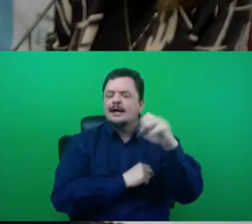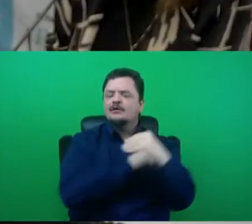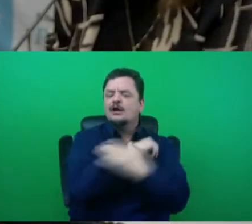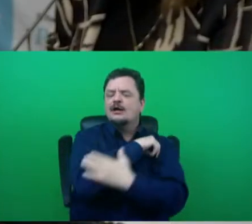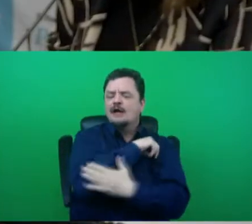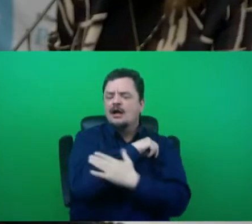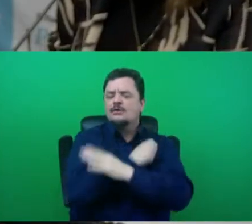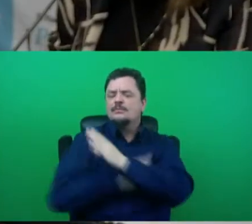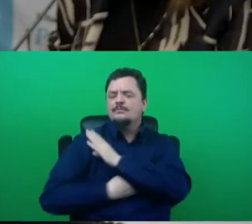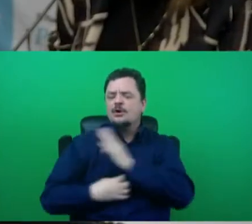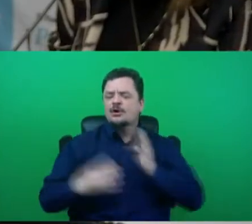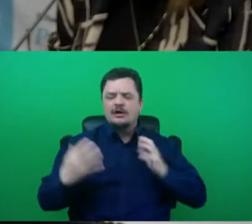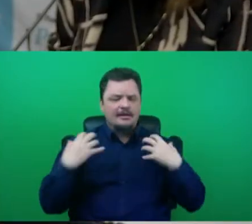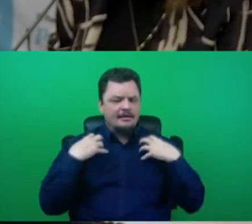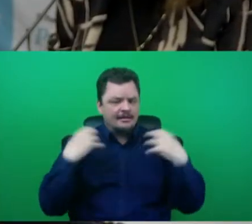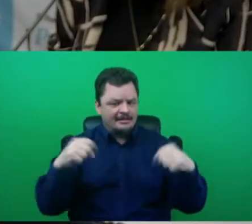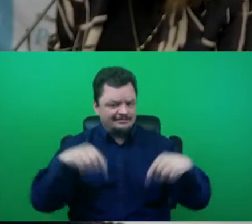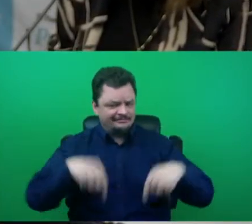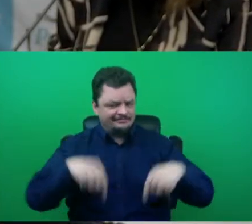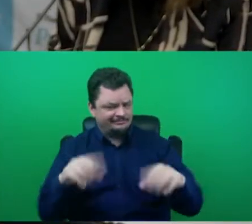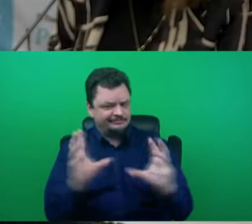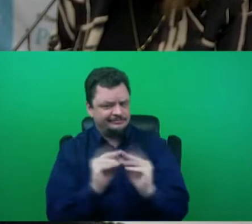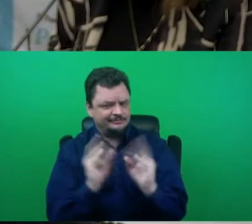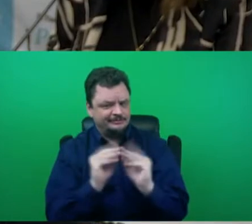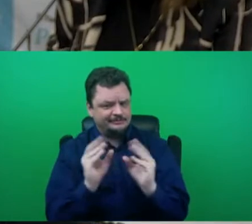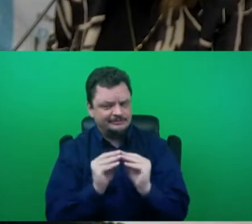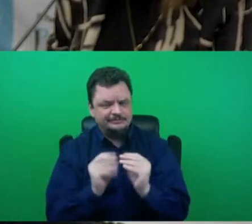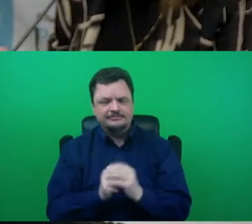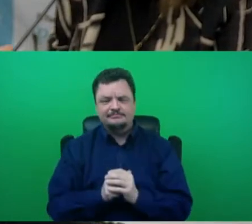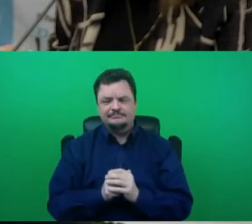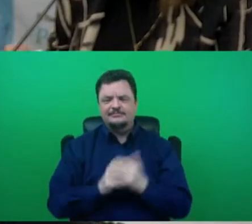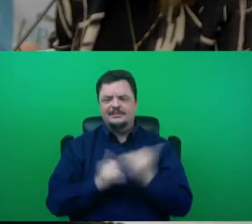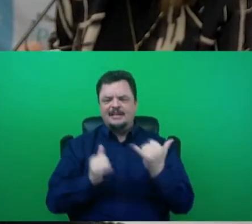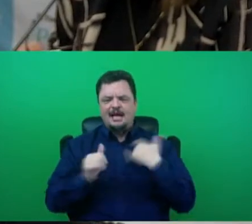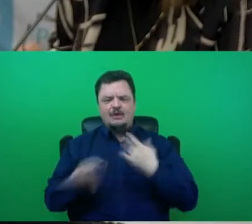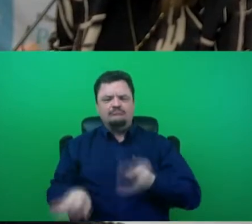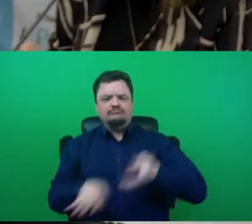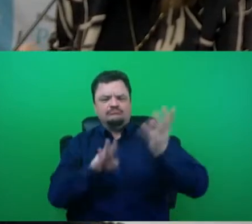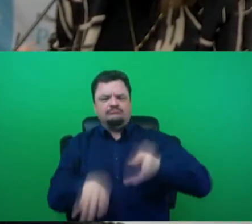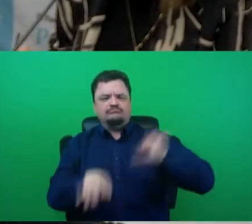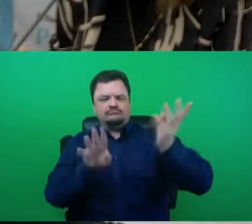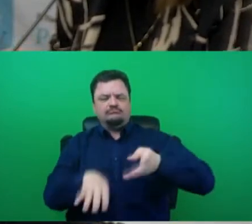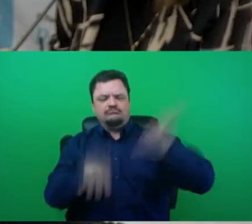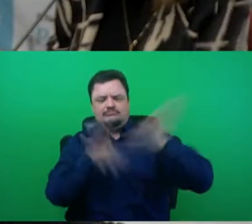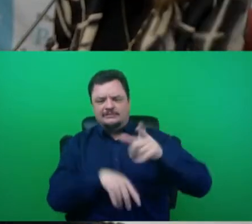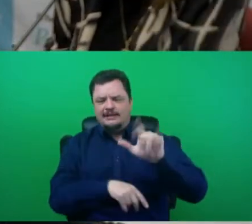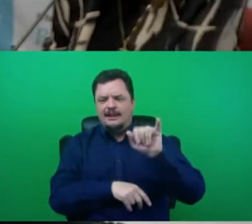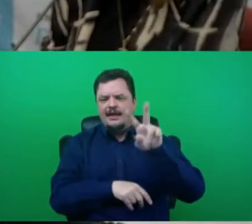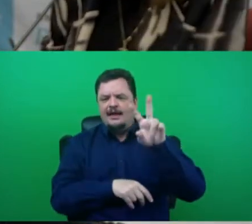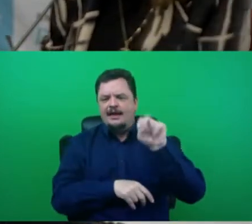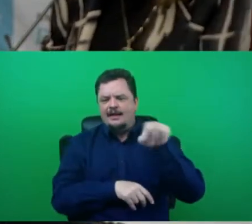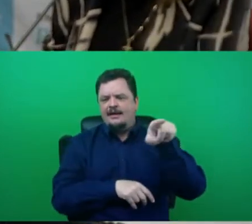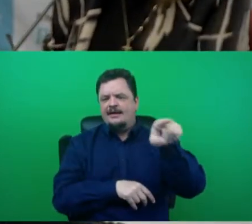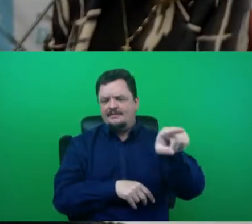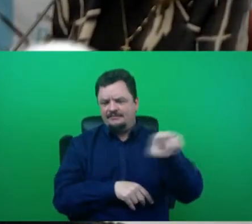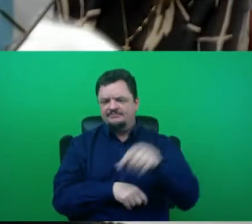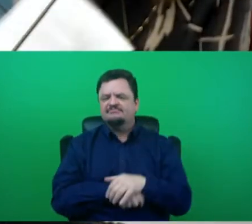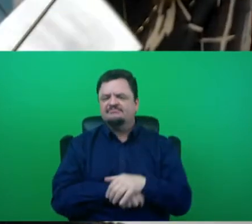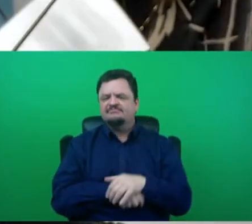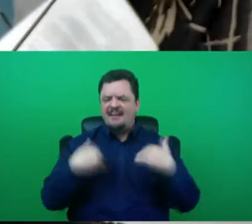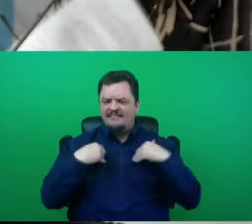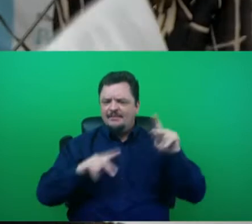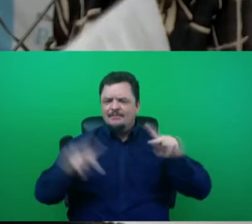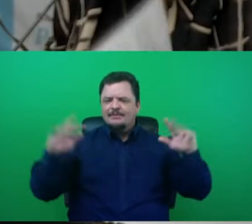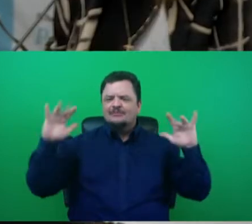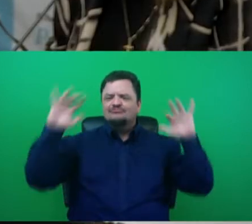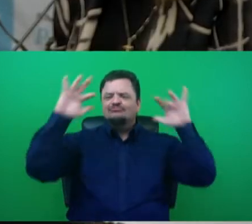this meeting is being live streamed, so we have a virtual audience as well. And the first thing that we do is